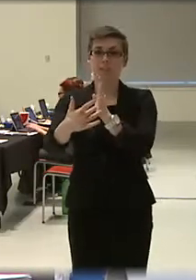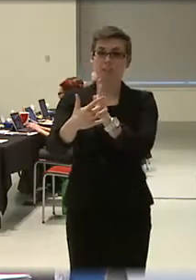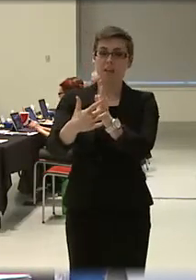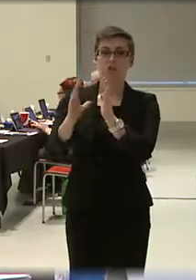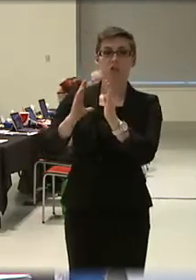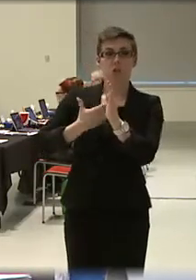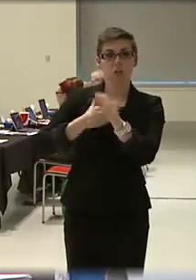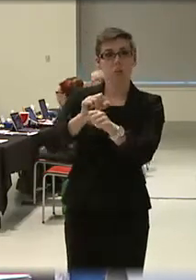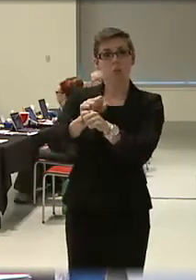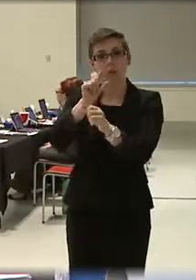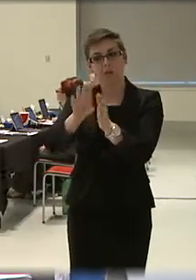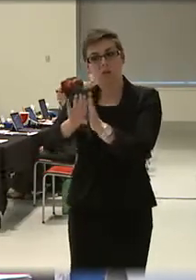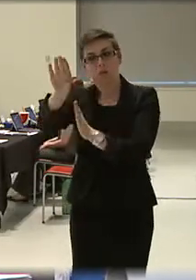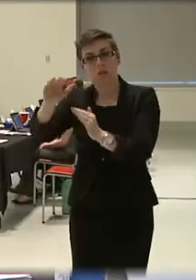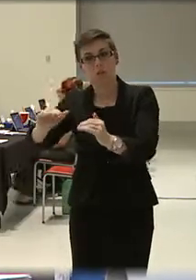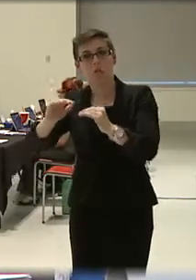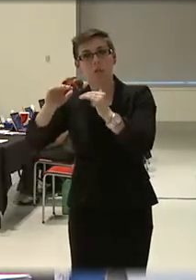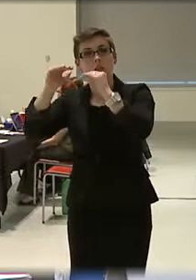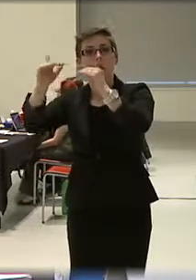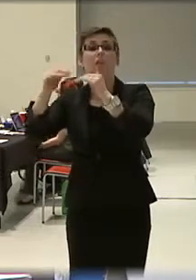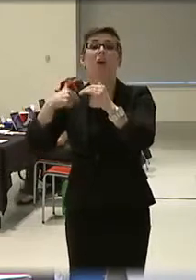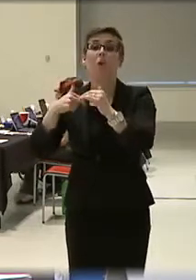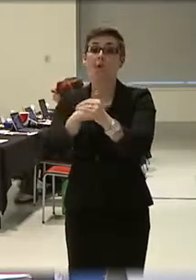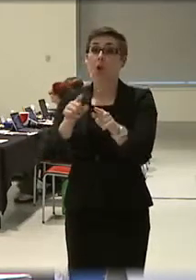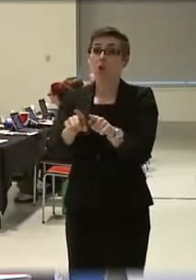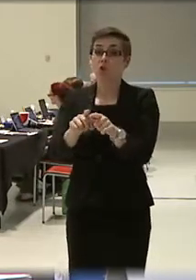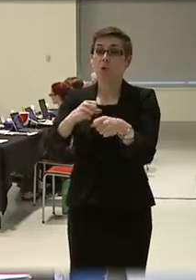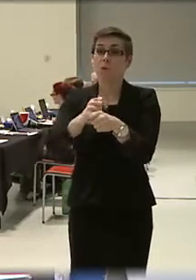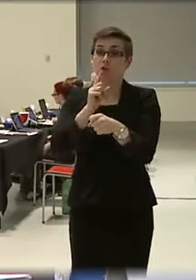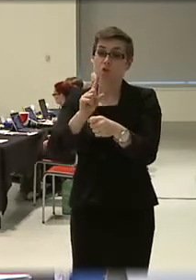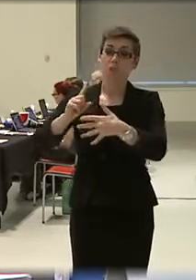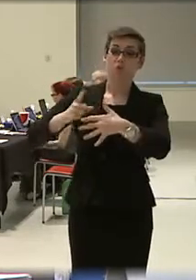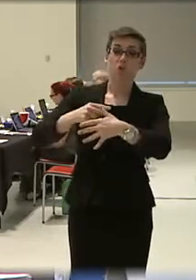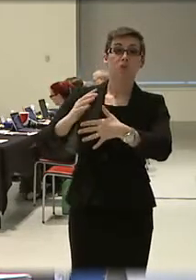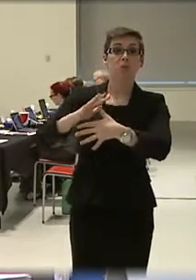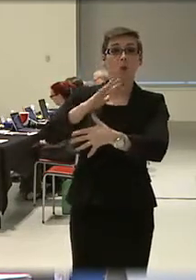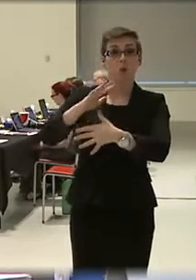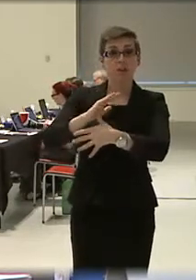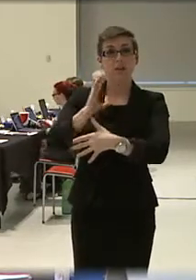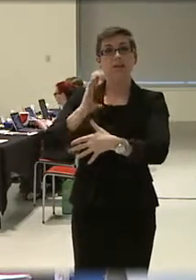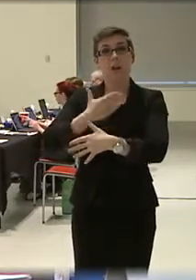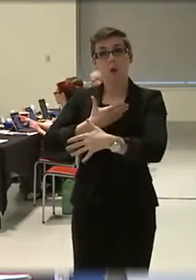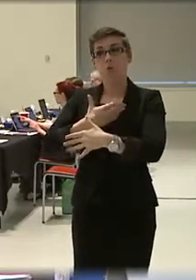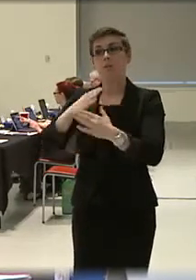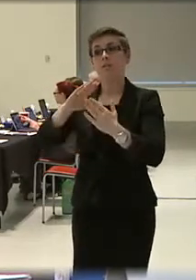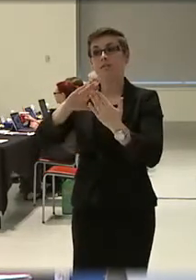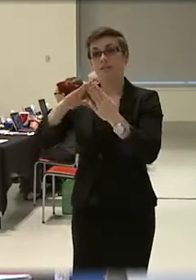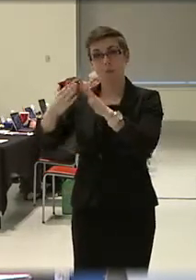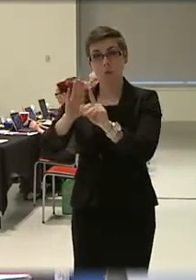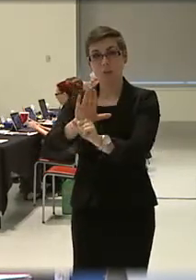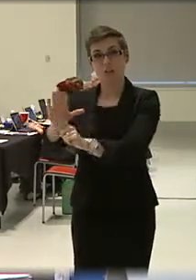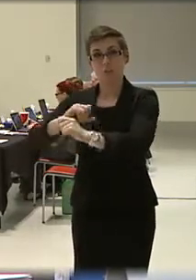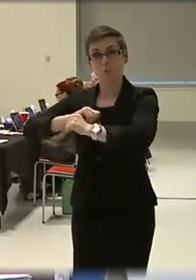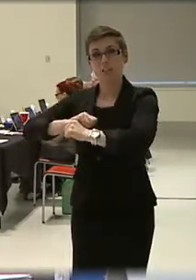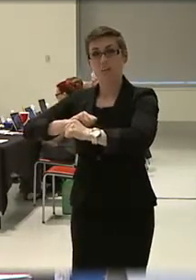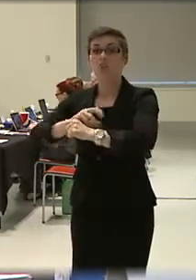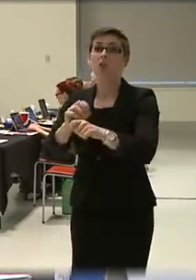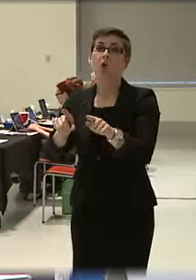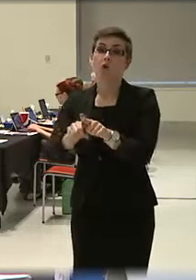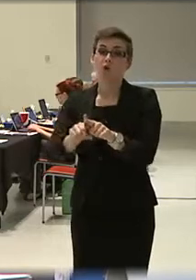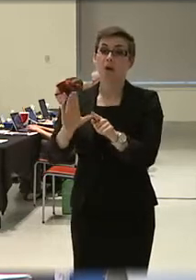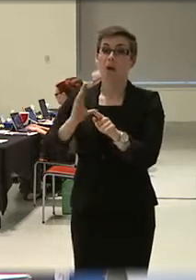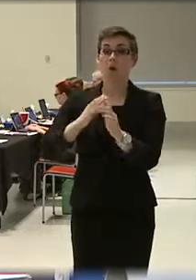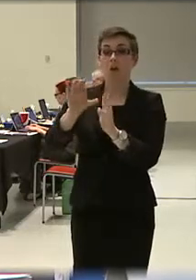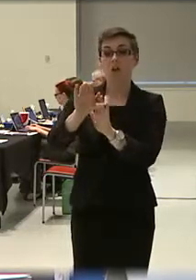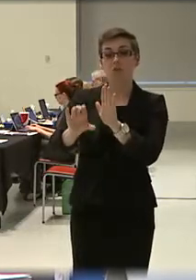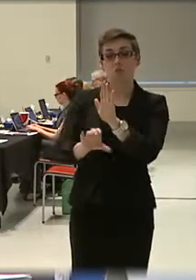to meet that, and that as we do so, we prioritize the protection of our citizens and upholding those constitutional